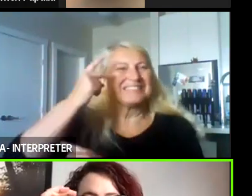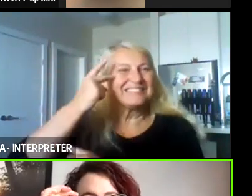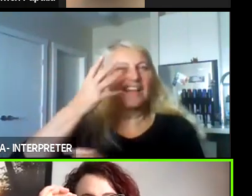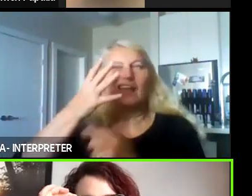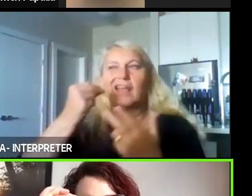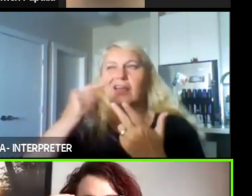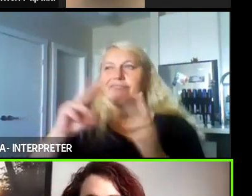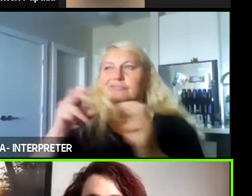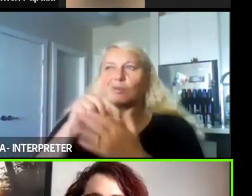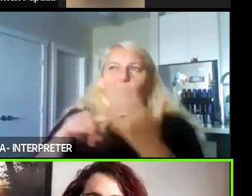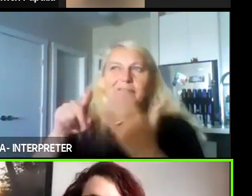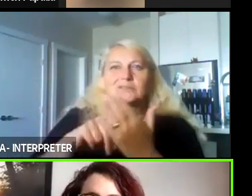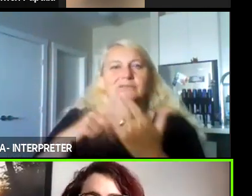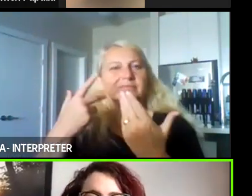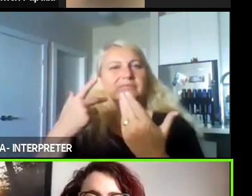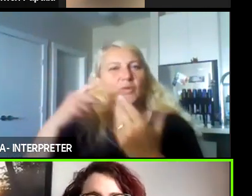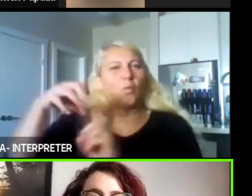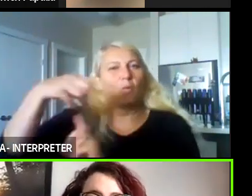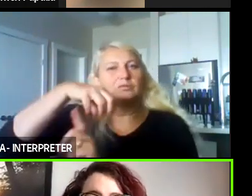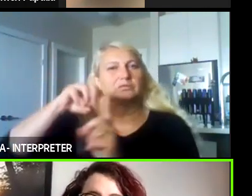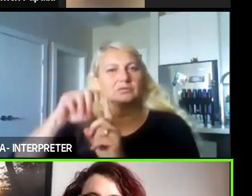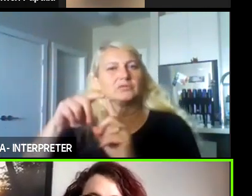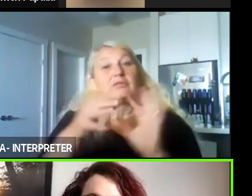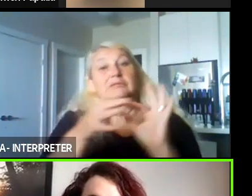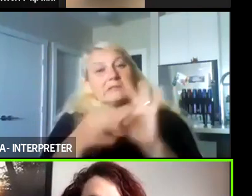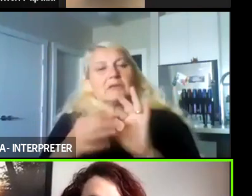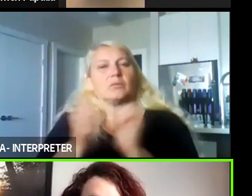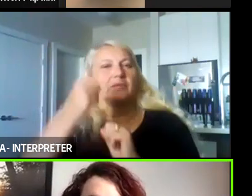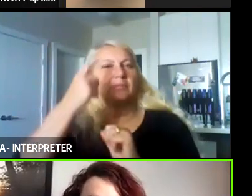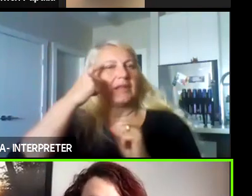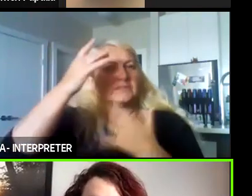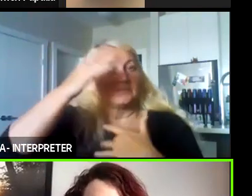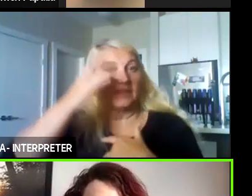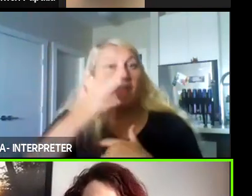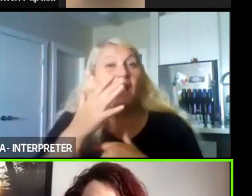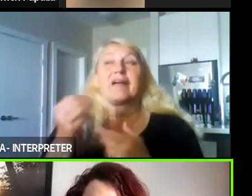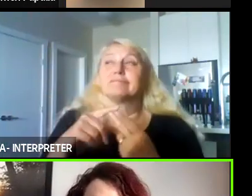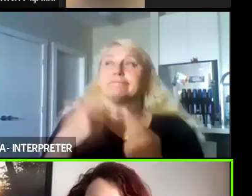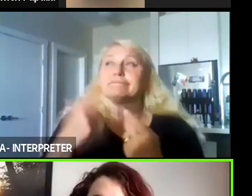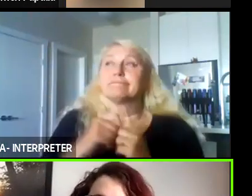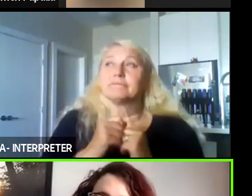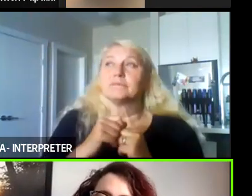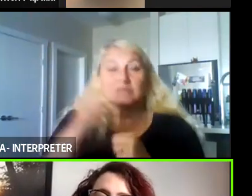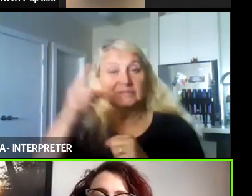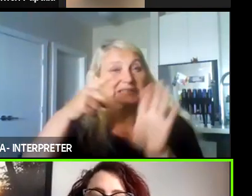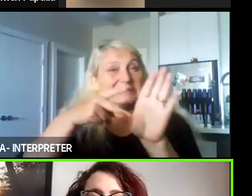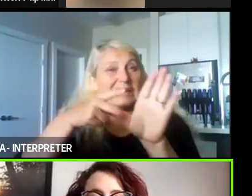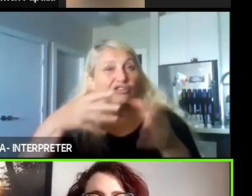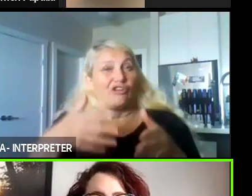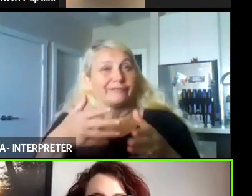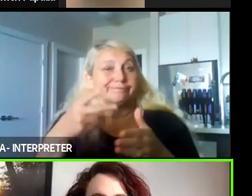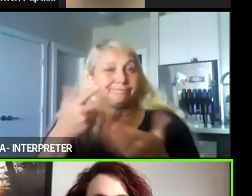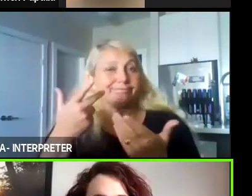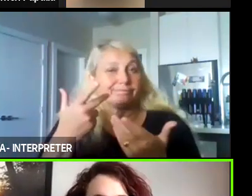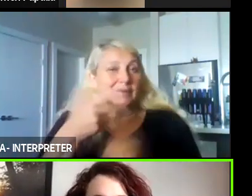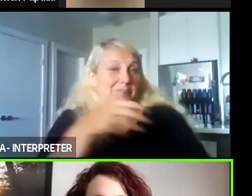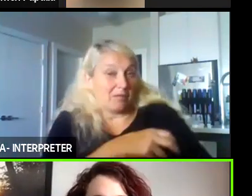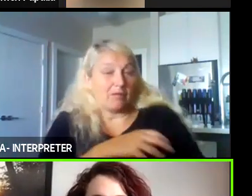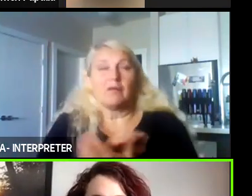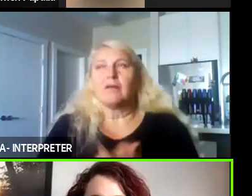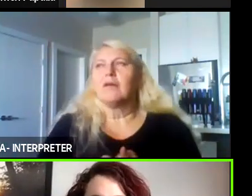and community orientations to so-called mental illness and to psychiatric power. And MAD performance for